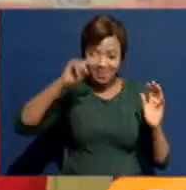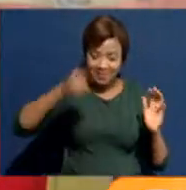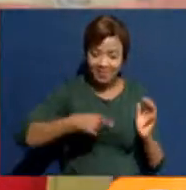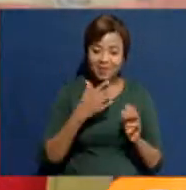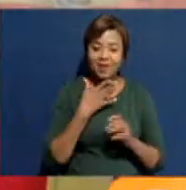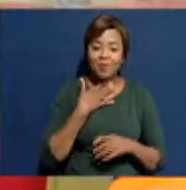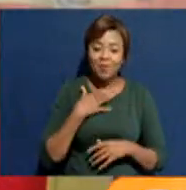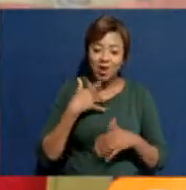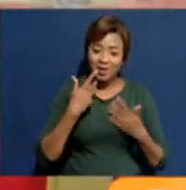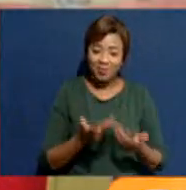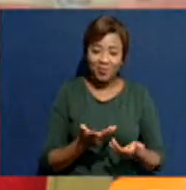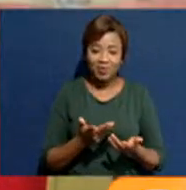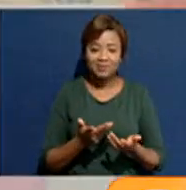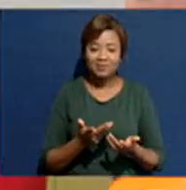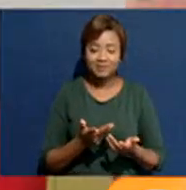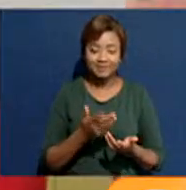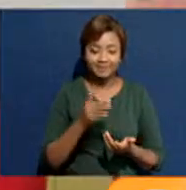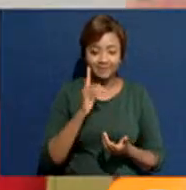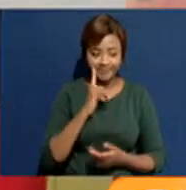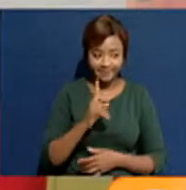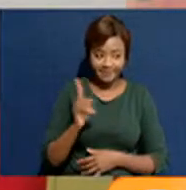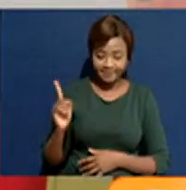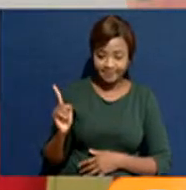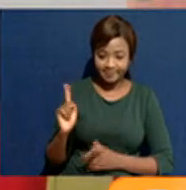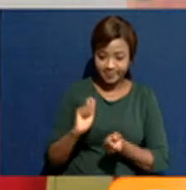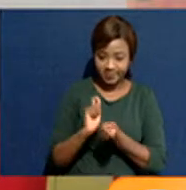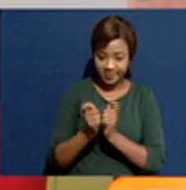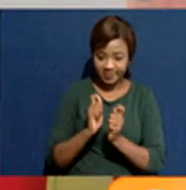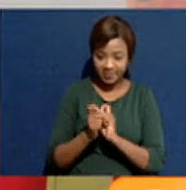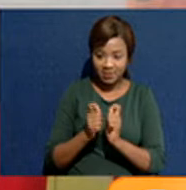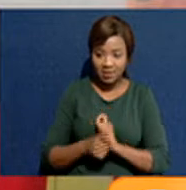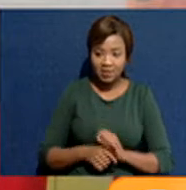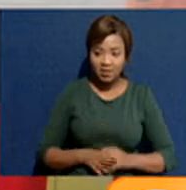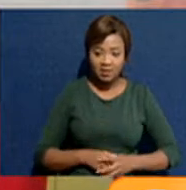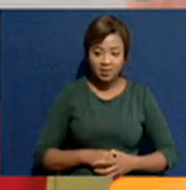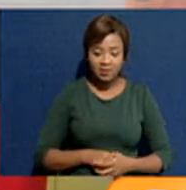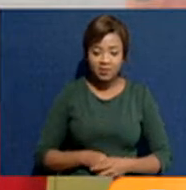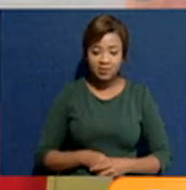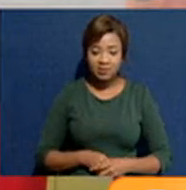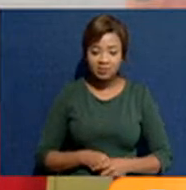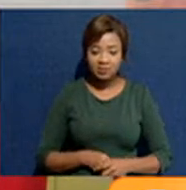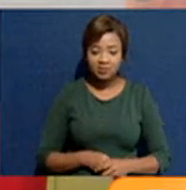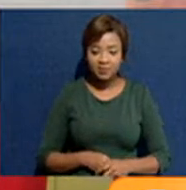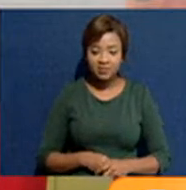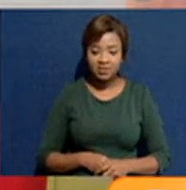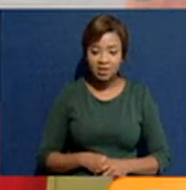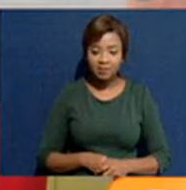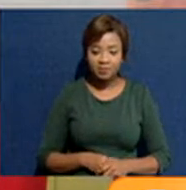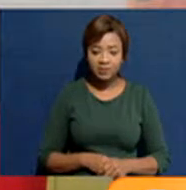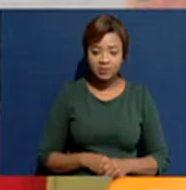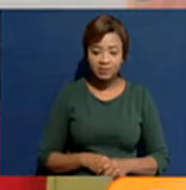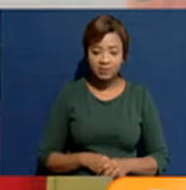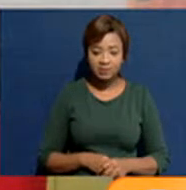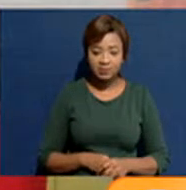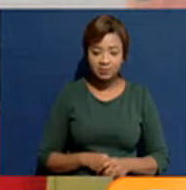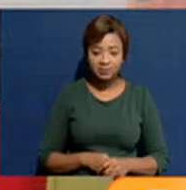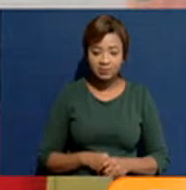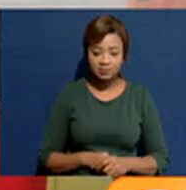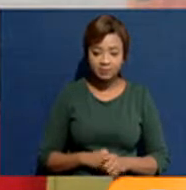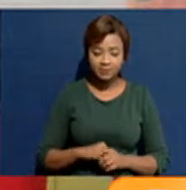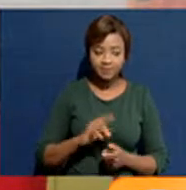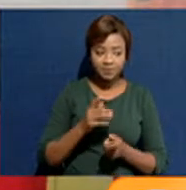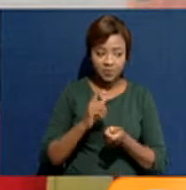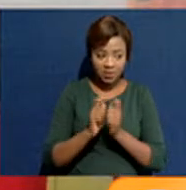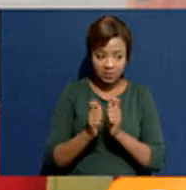include reinstatement of a plenary sitting allowance, which was scrapped by the SRC and KRA to revoke, revert,